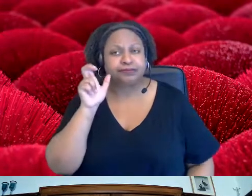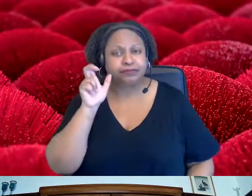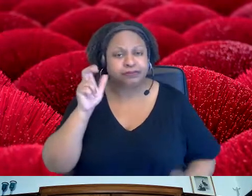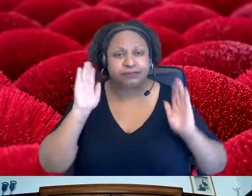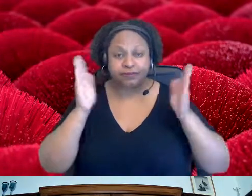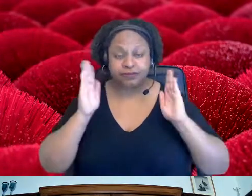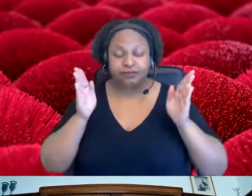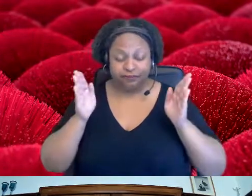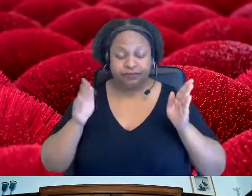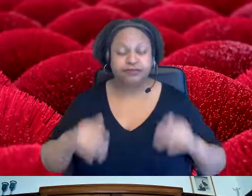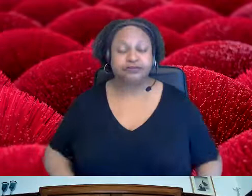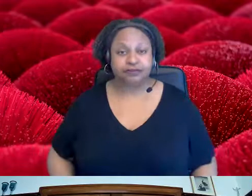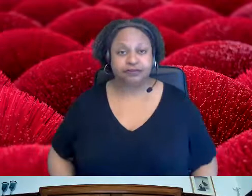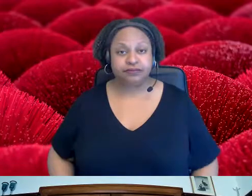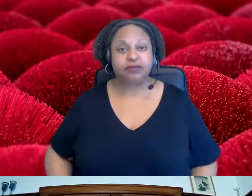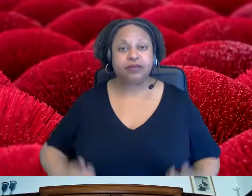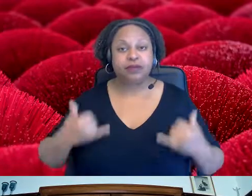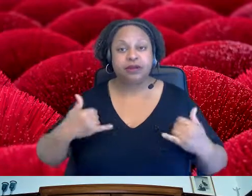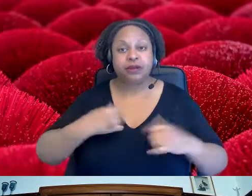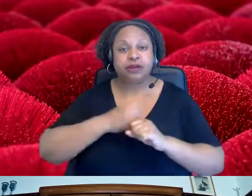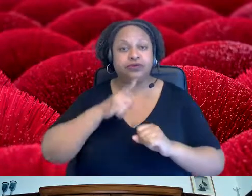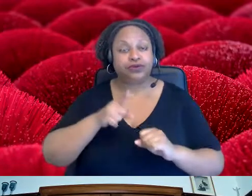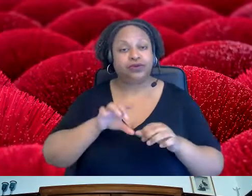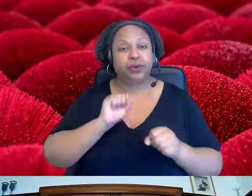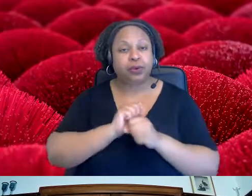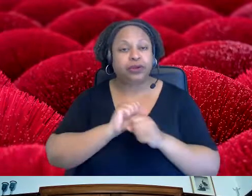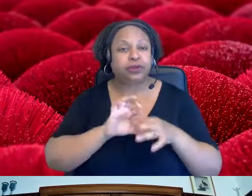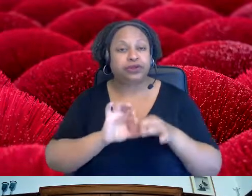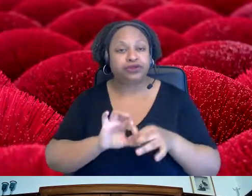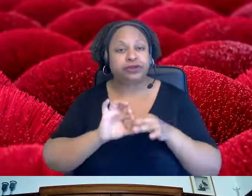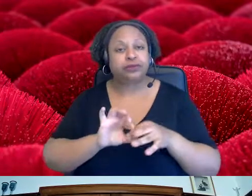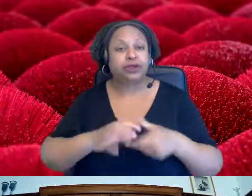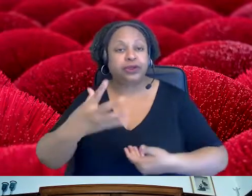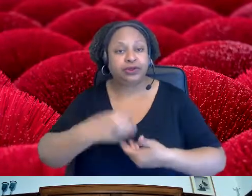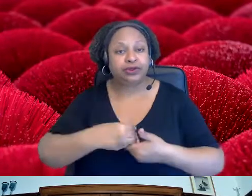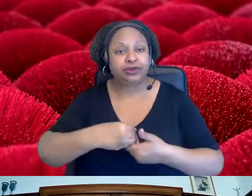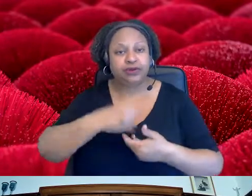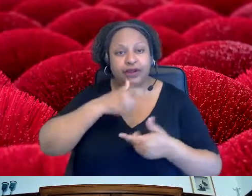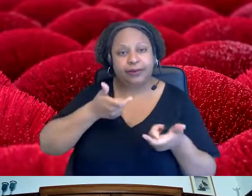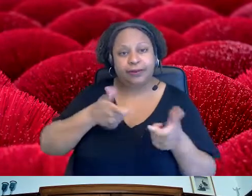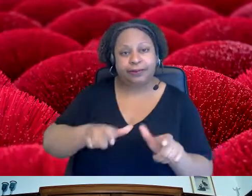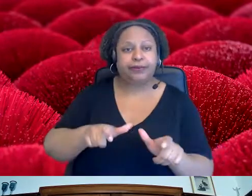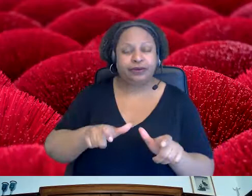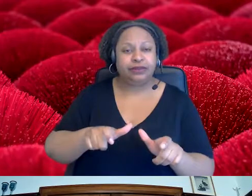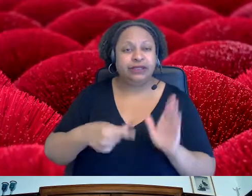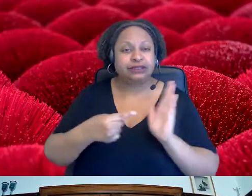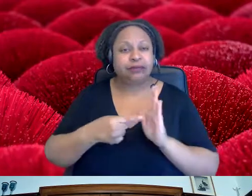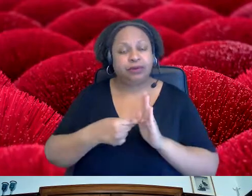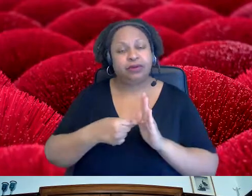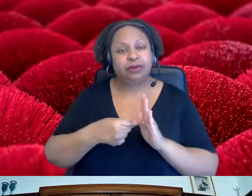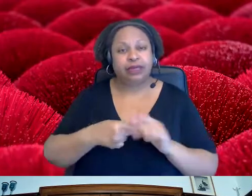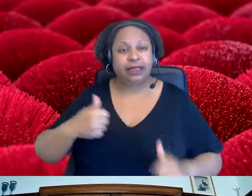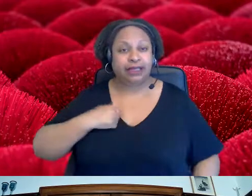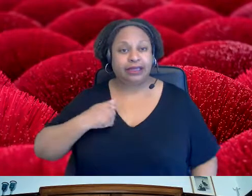you know, that are inclusive without enclosure. You know, we all saw what happened with 150 and everyone was scurrying around